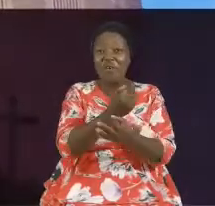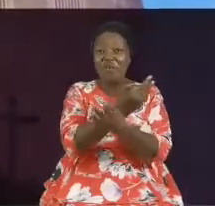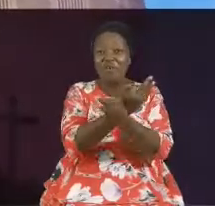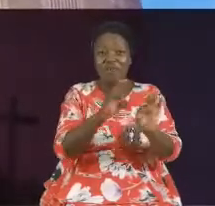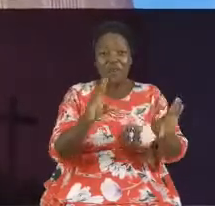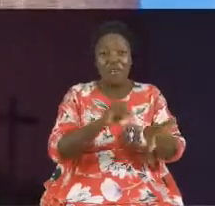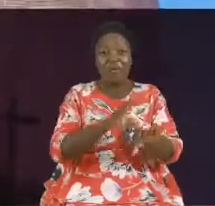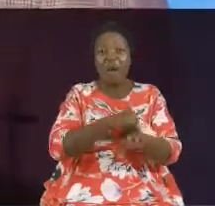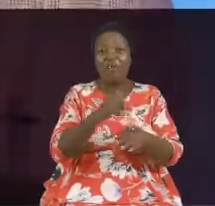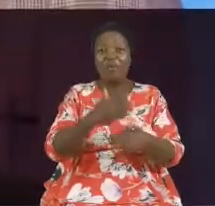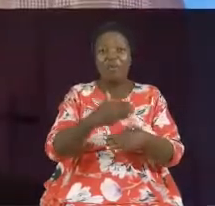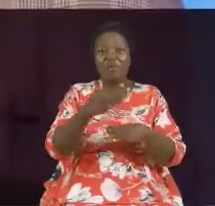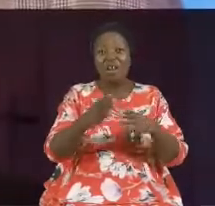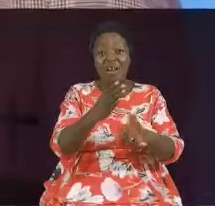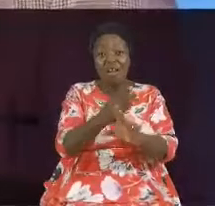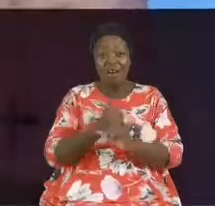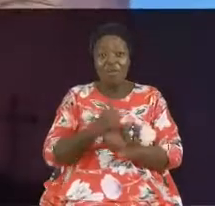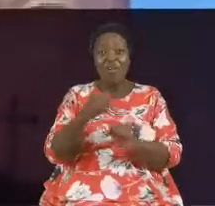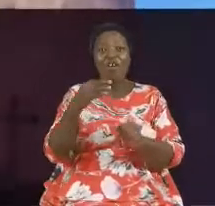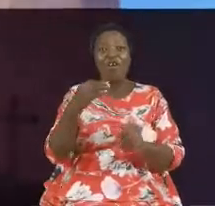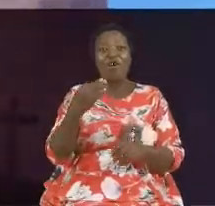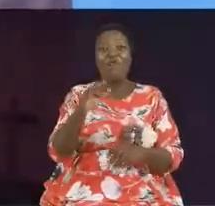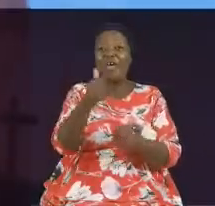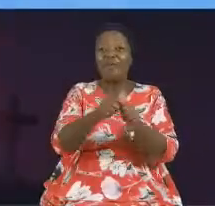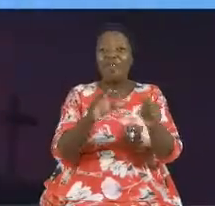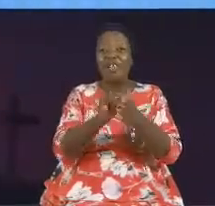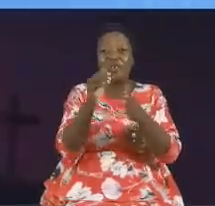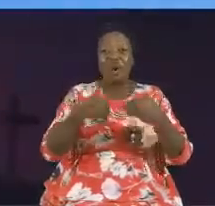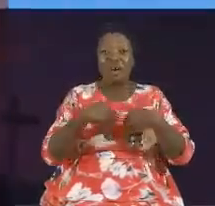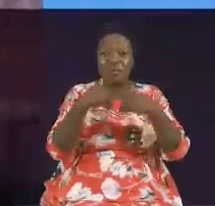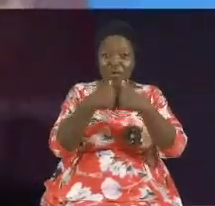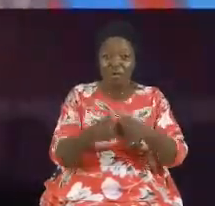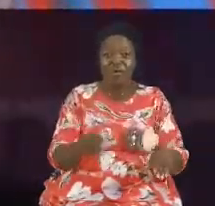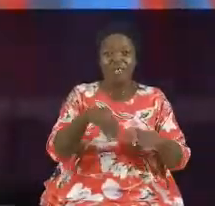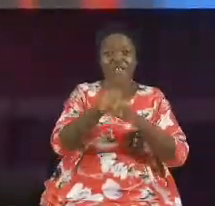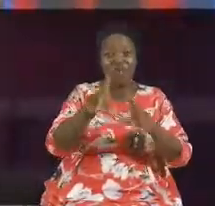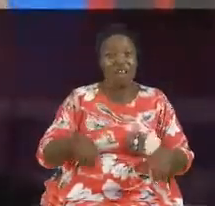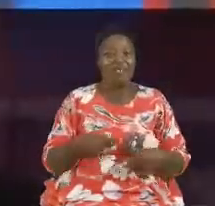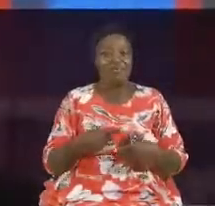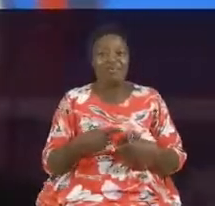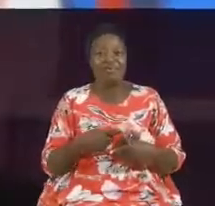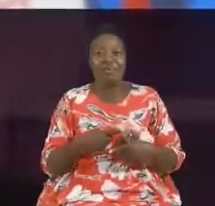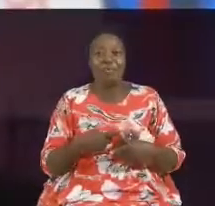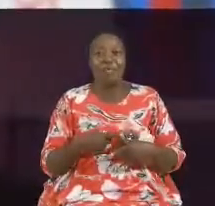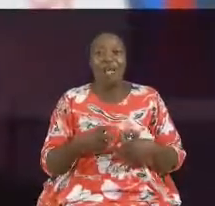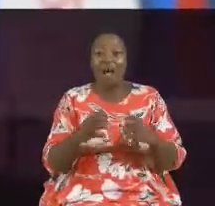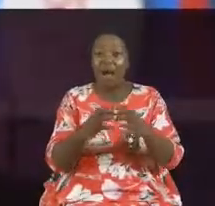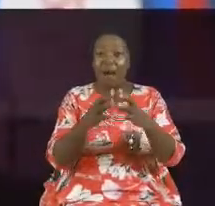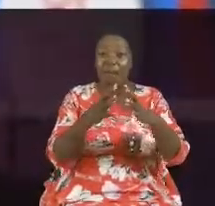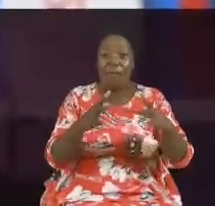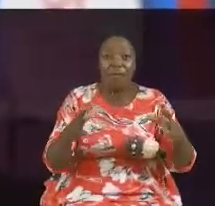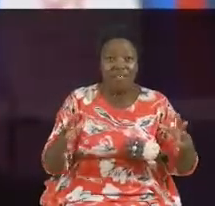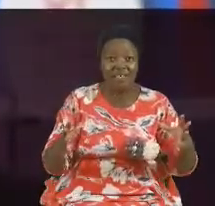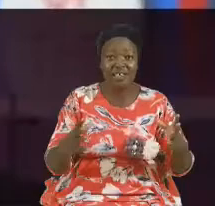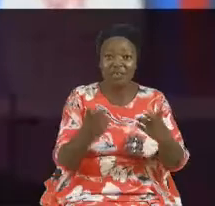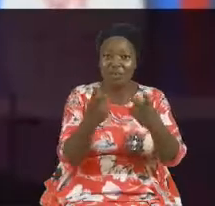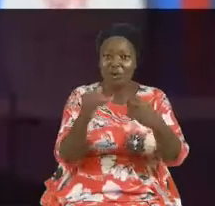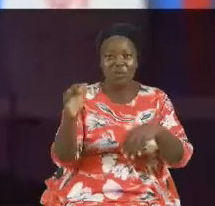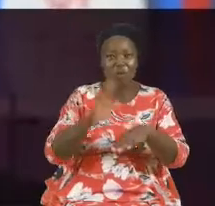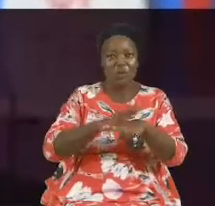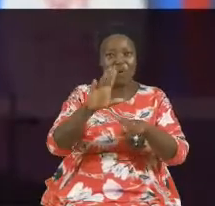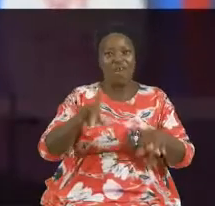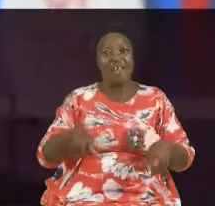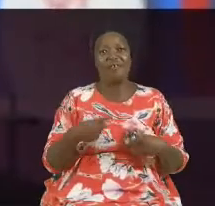emancipation, liberation, and total recovery of everything you have lost in